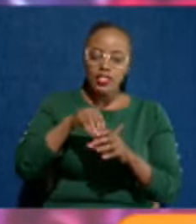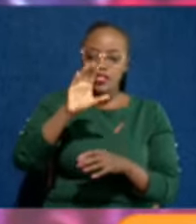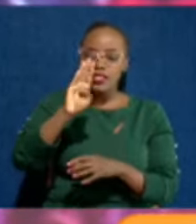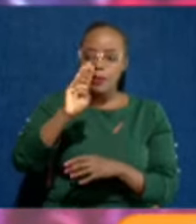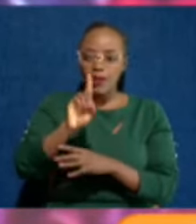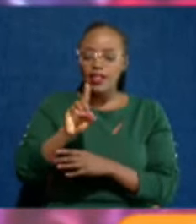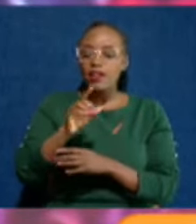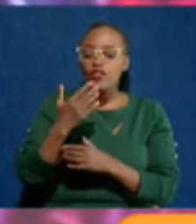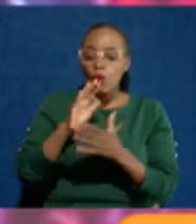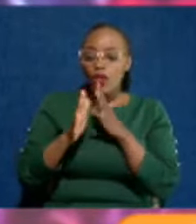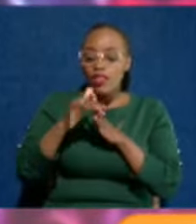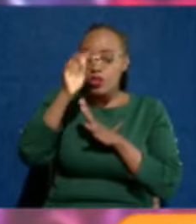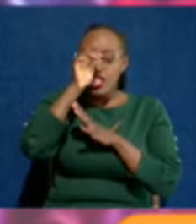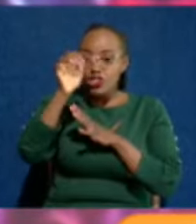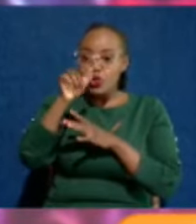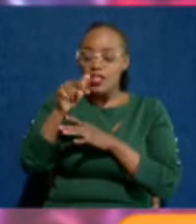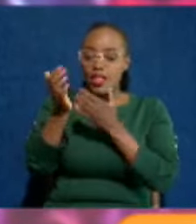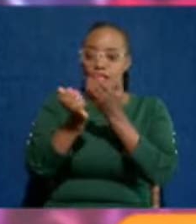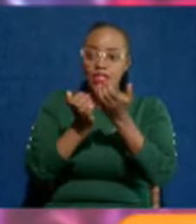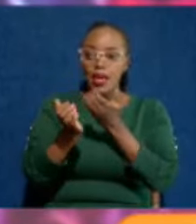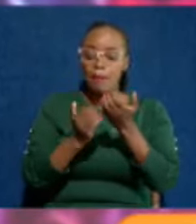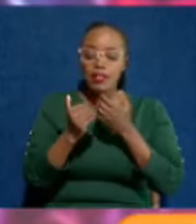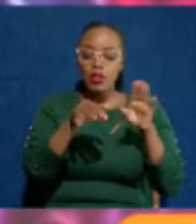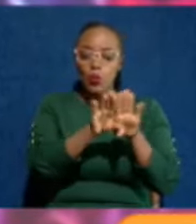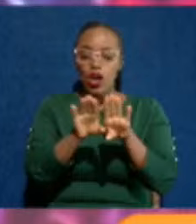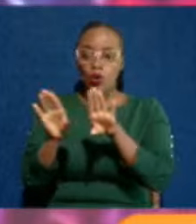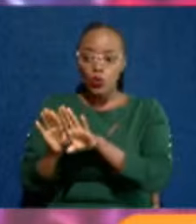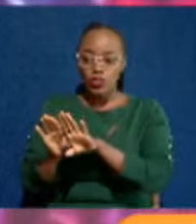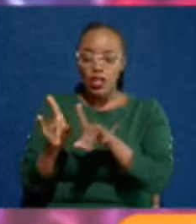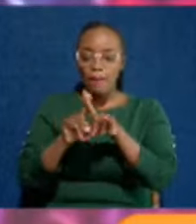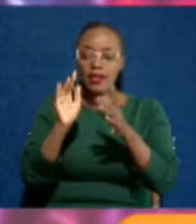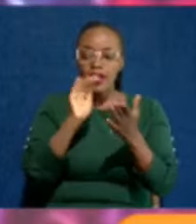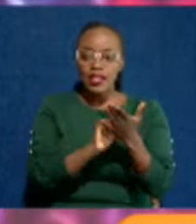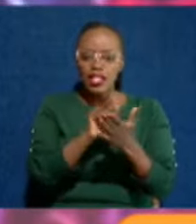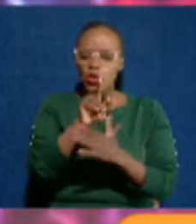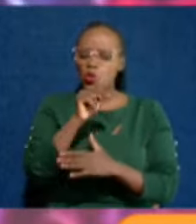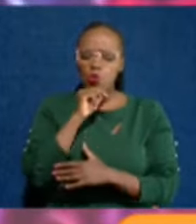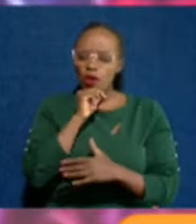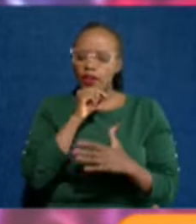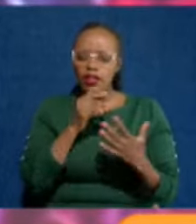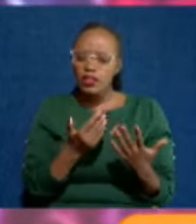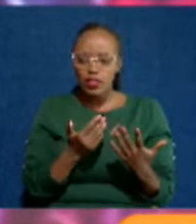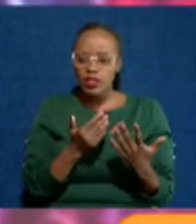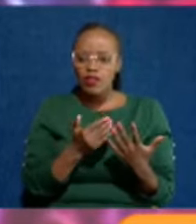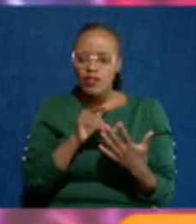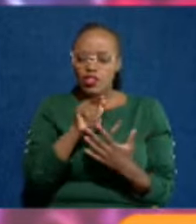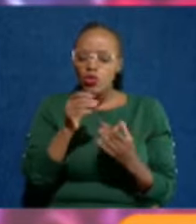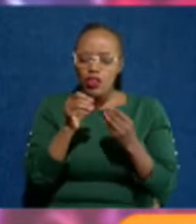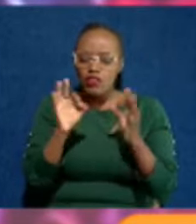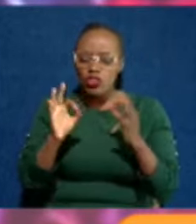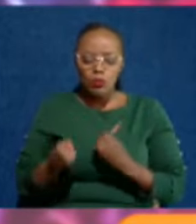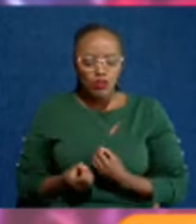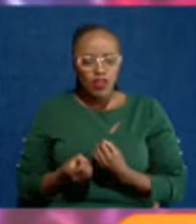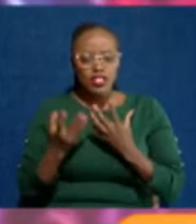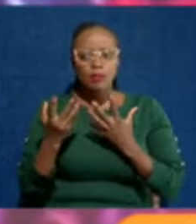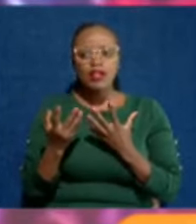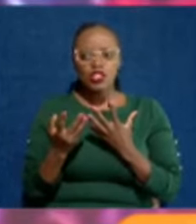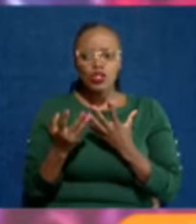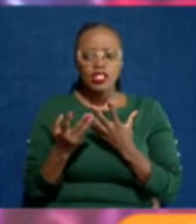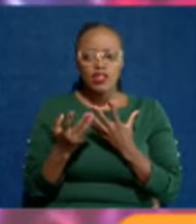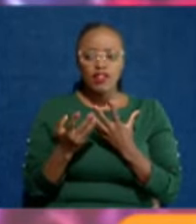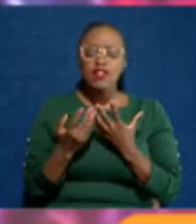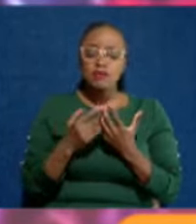that businesses, again, as you say, were closed. But then, so you're wondering, so there's freedom of expression, there's